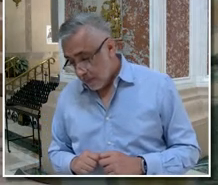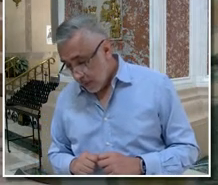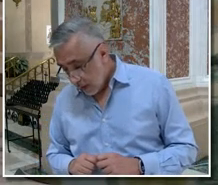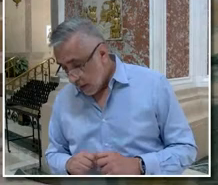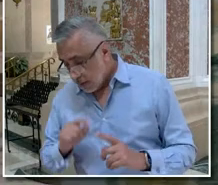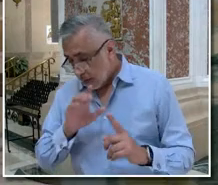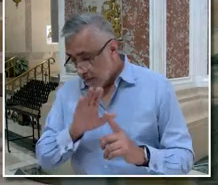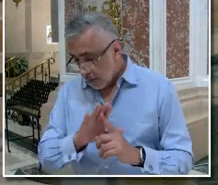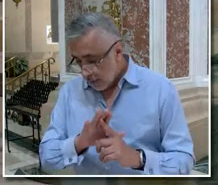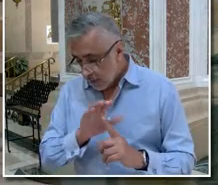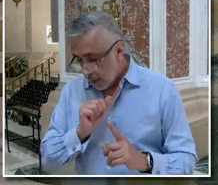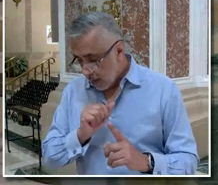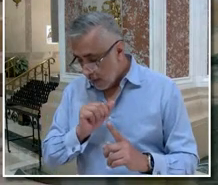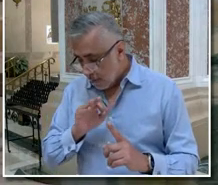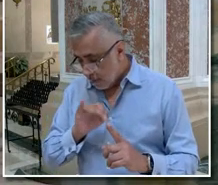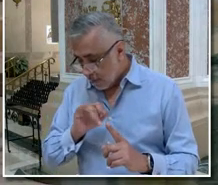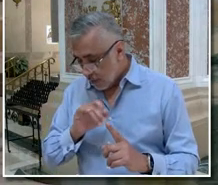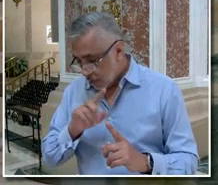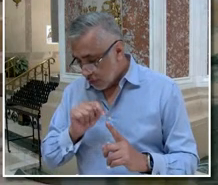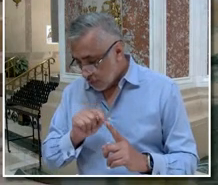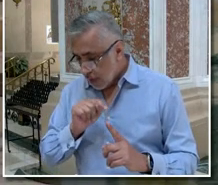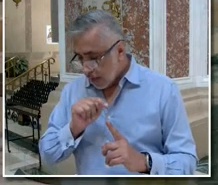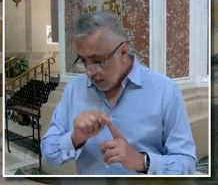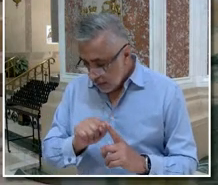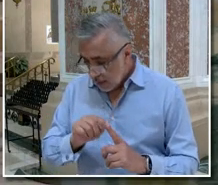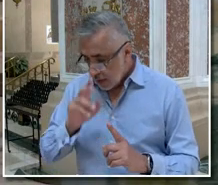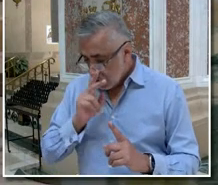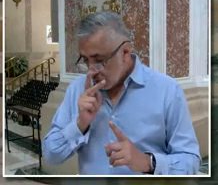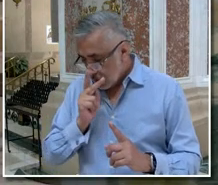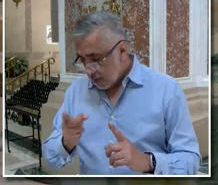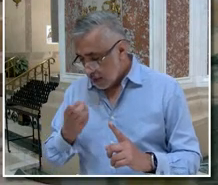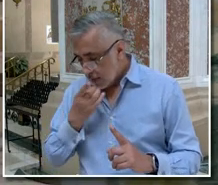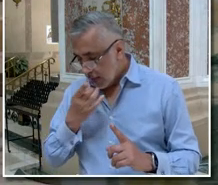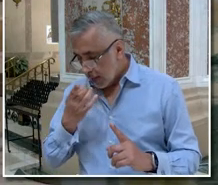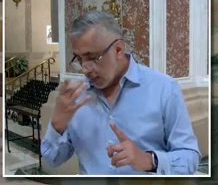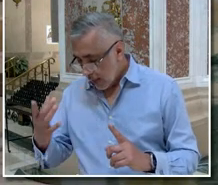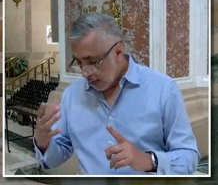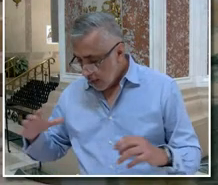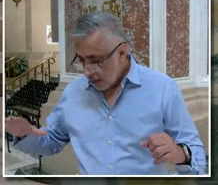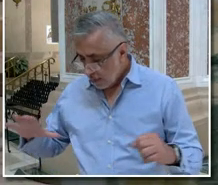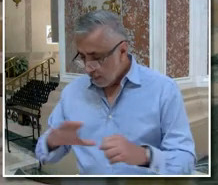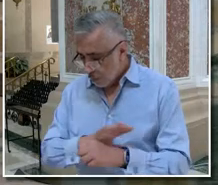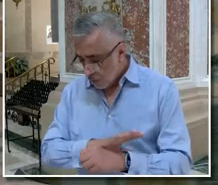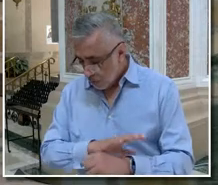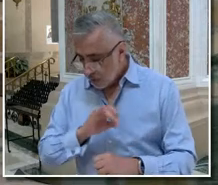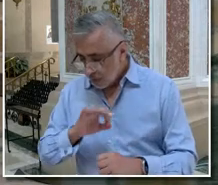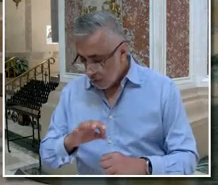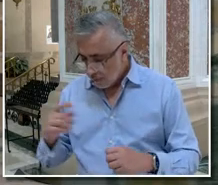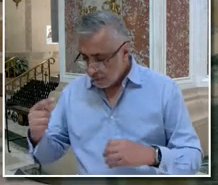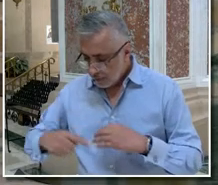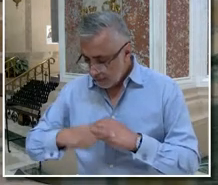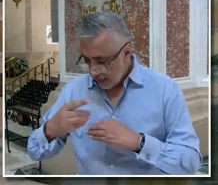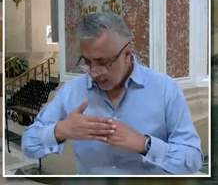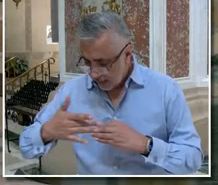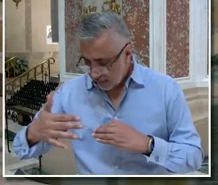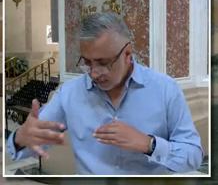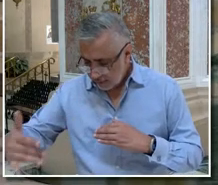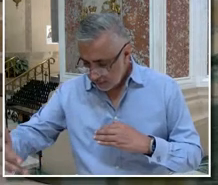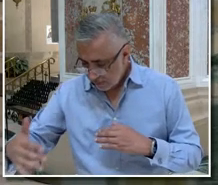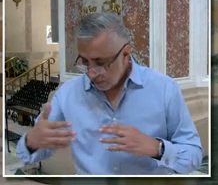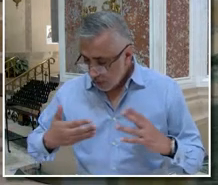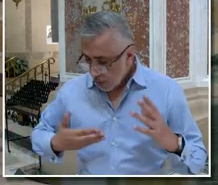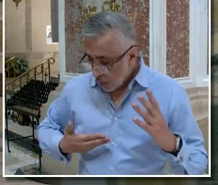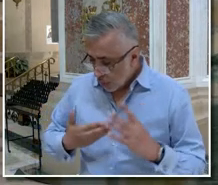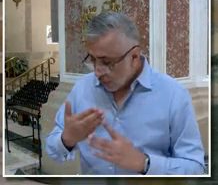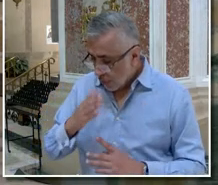Because of his affliction, he shall see light in fullness of days. Through